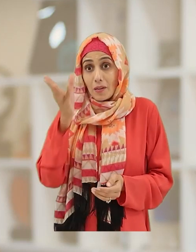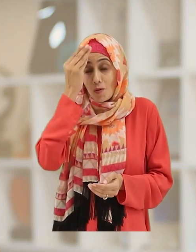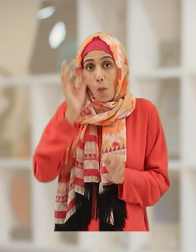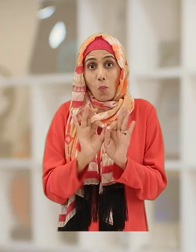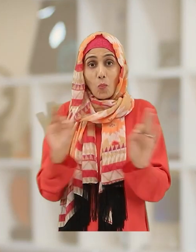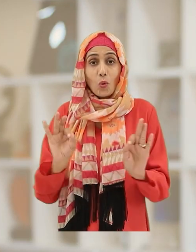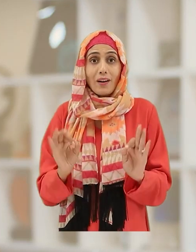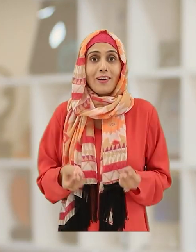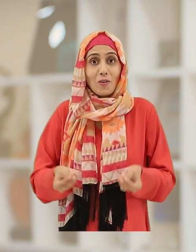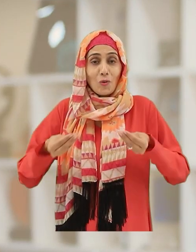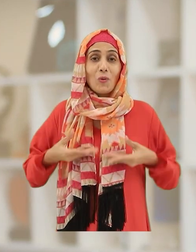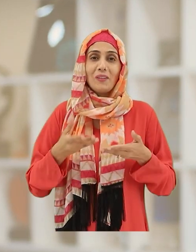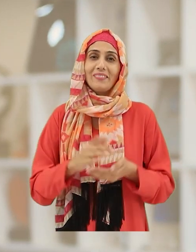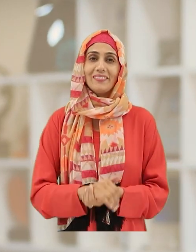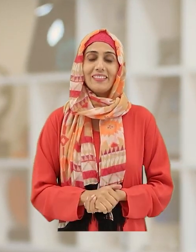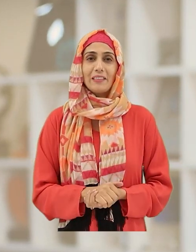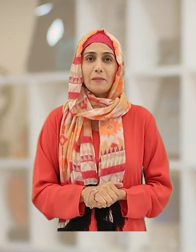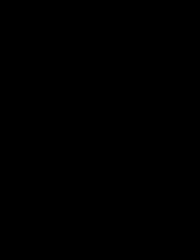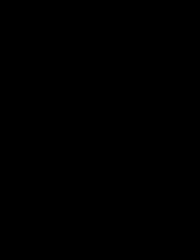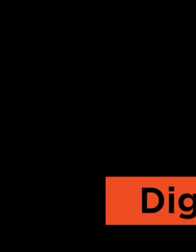is a responsibility.